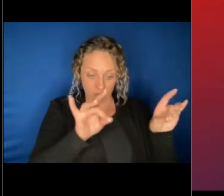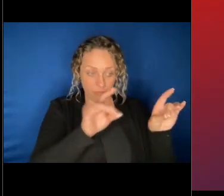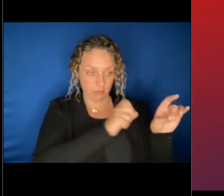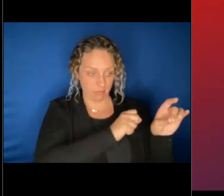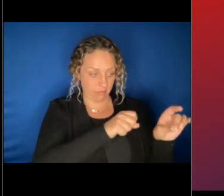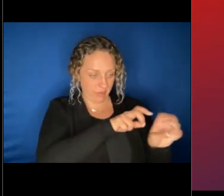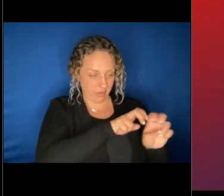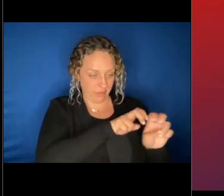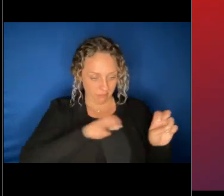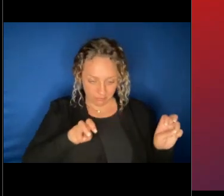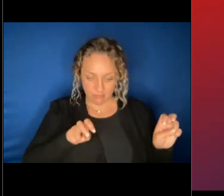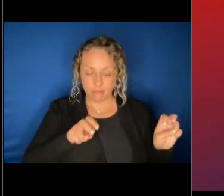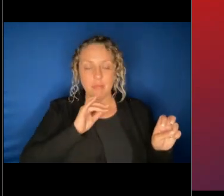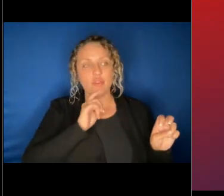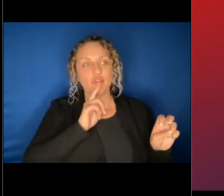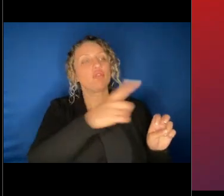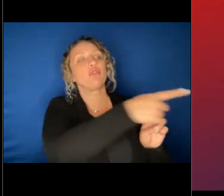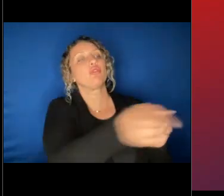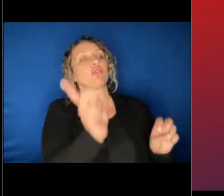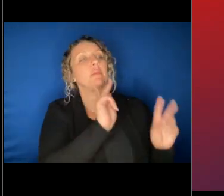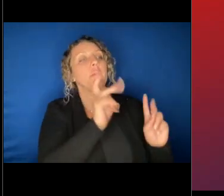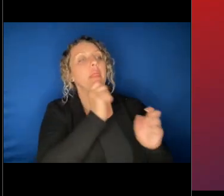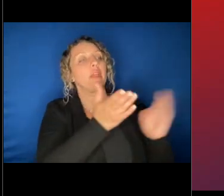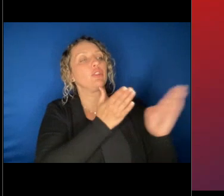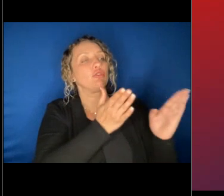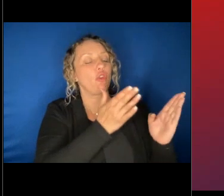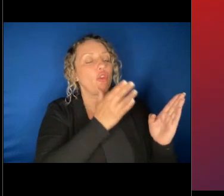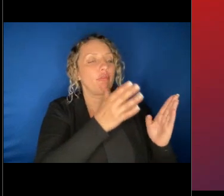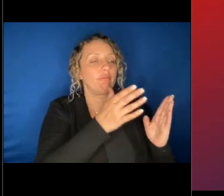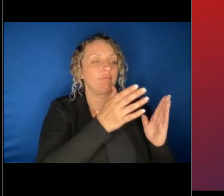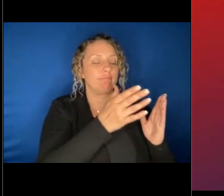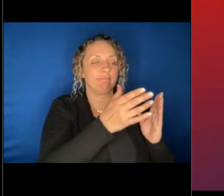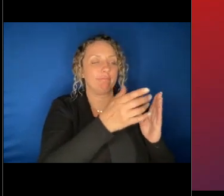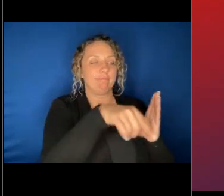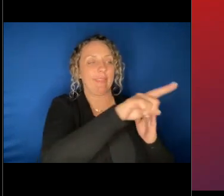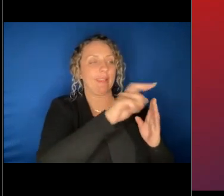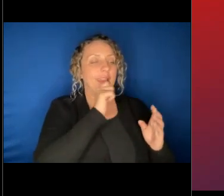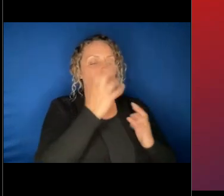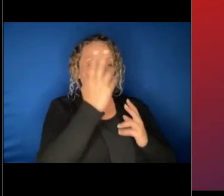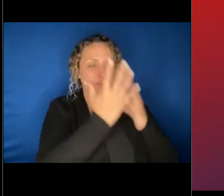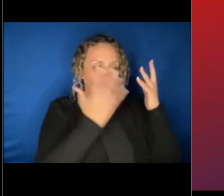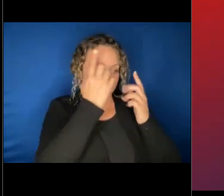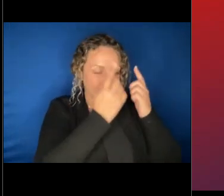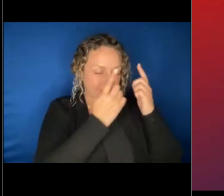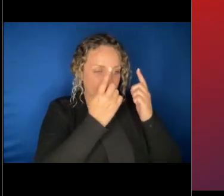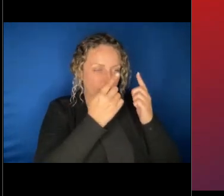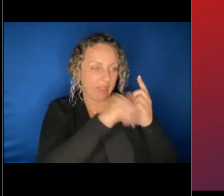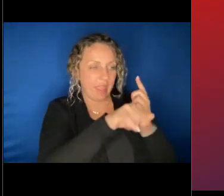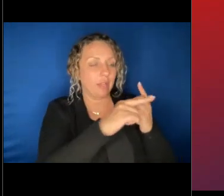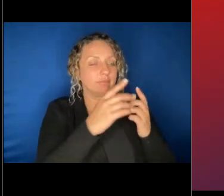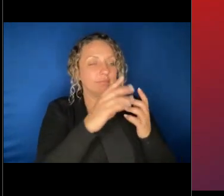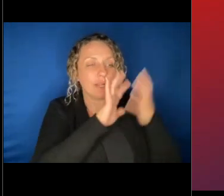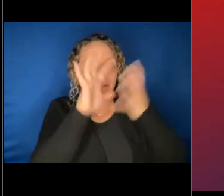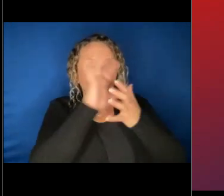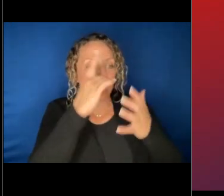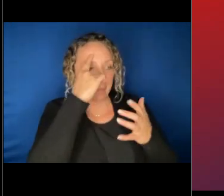being confused by lots and lots of moving boundaries. So that's certainly why we include that value in that summary